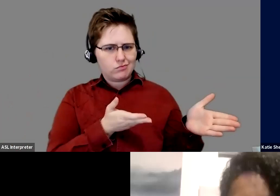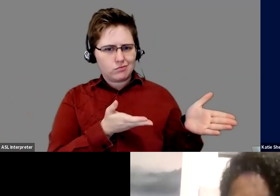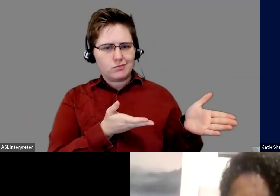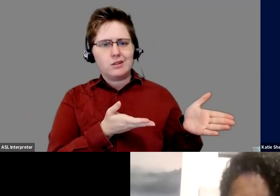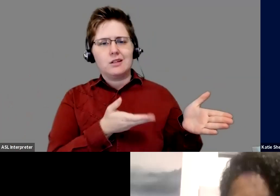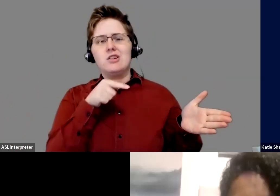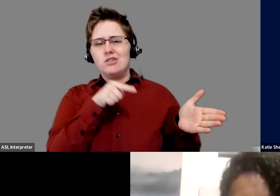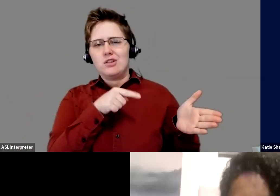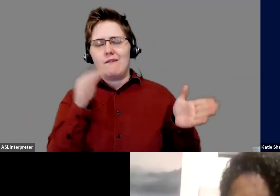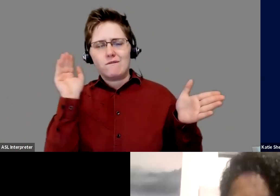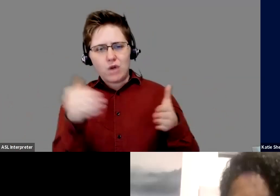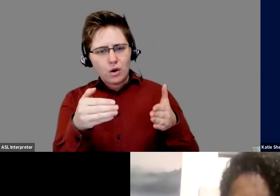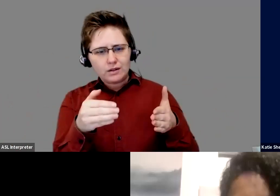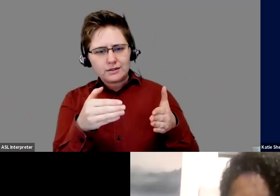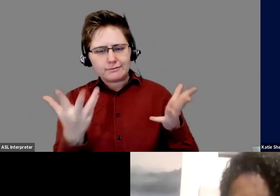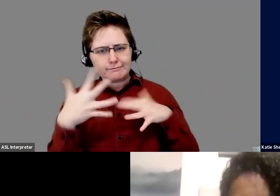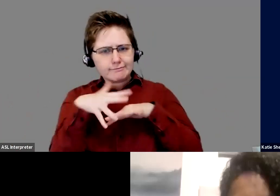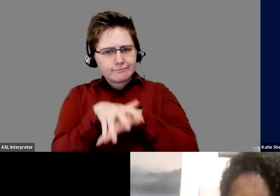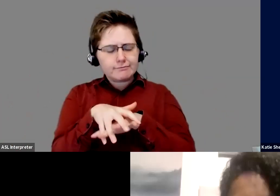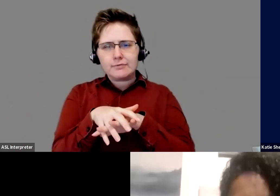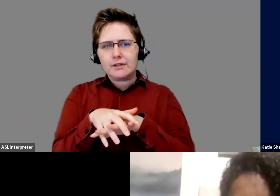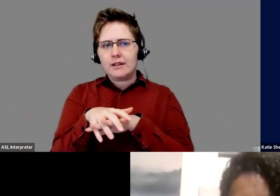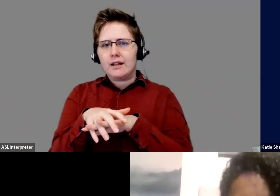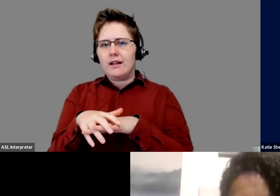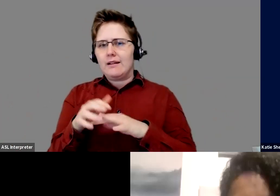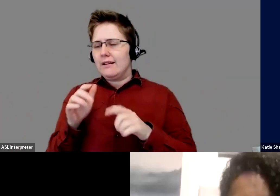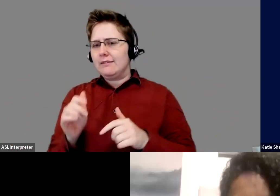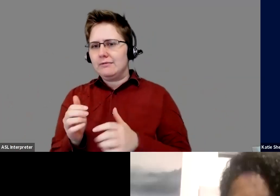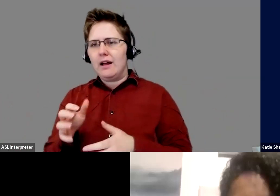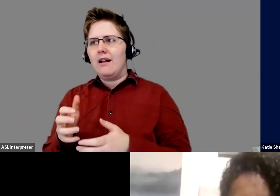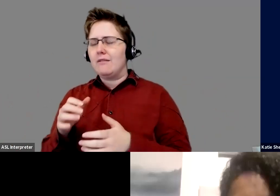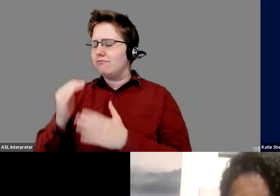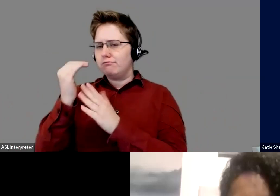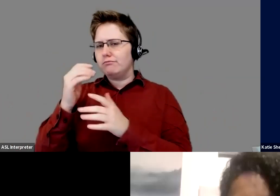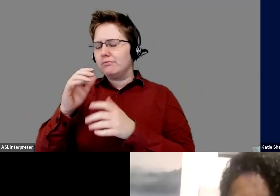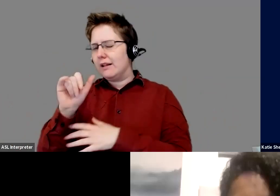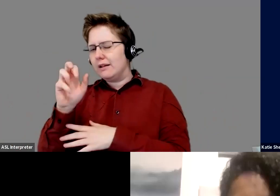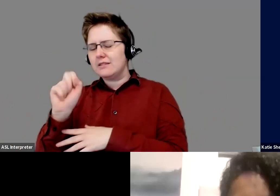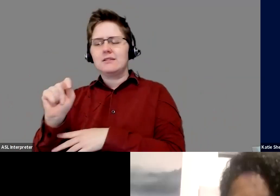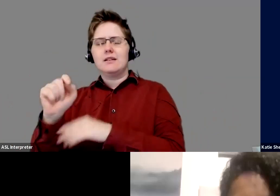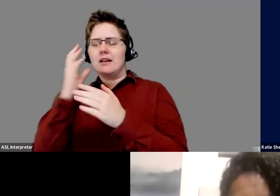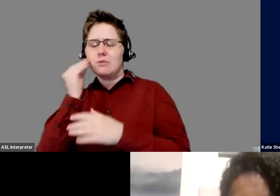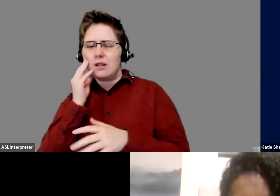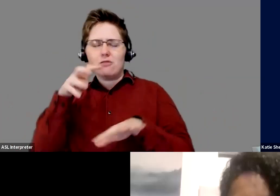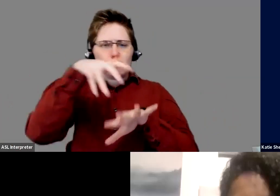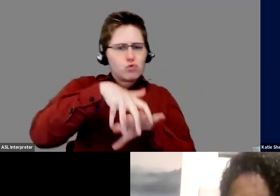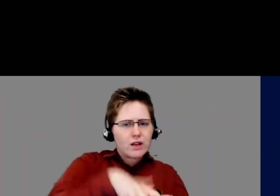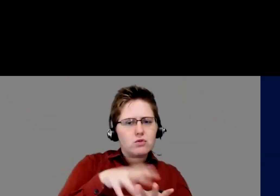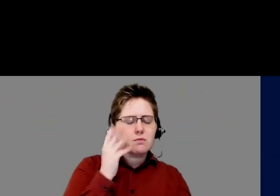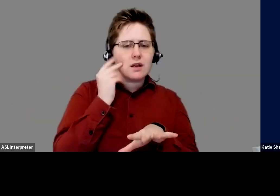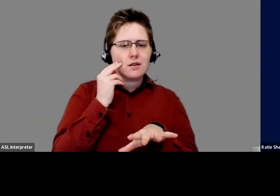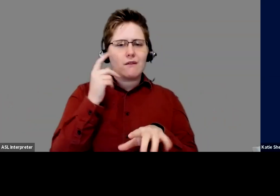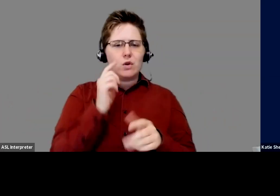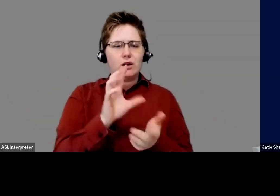integrating the expertise of lived experience and grassroots efforts of marginalized people into